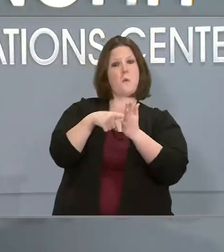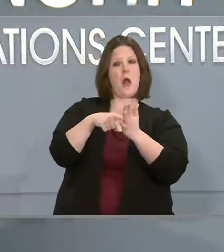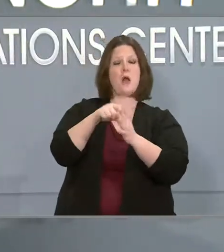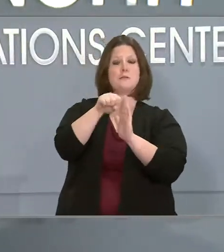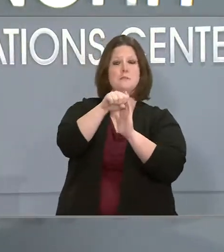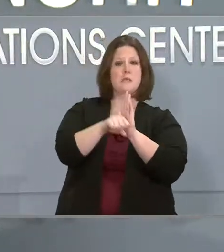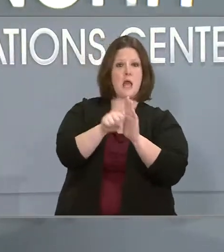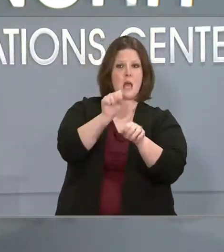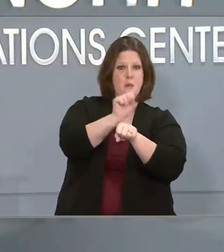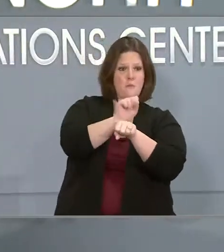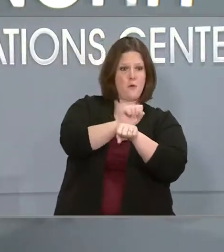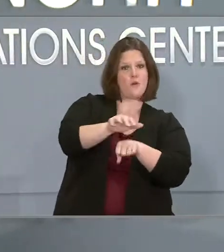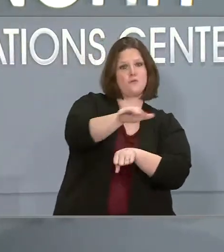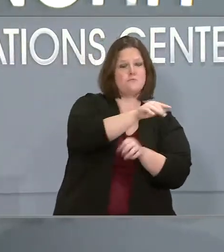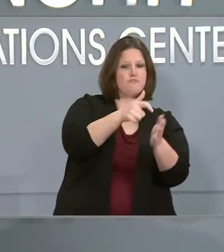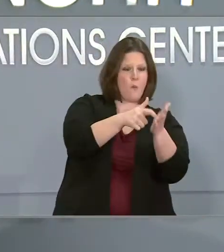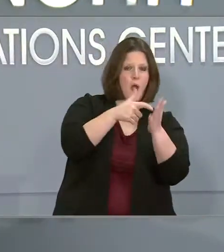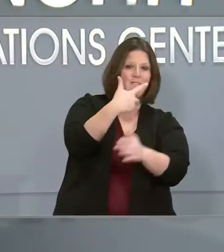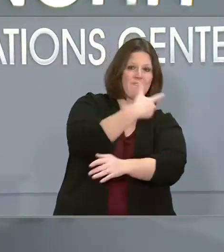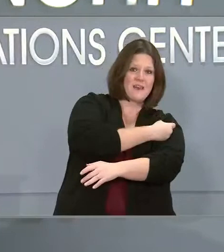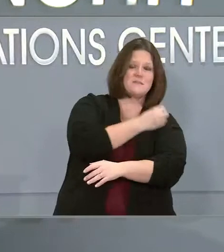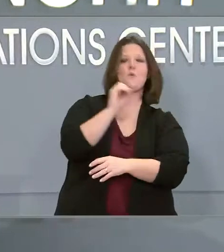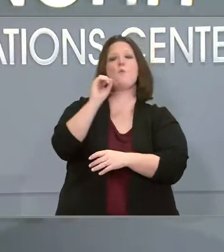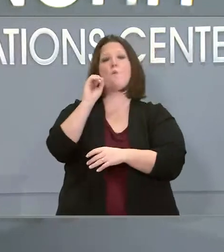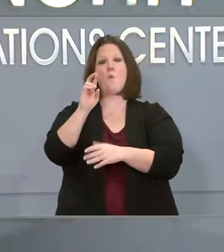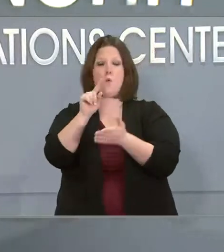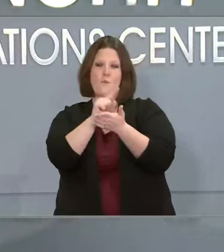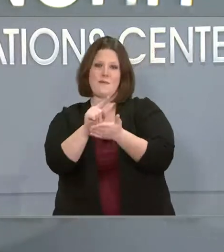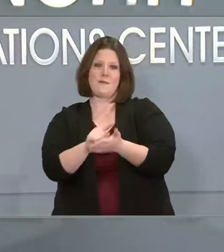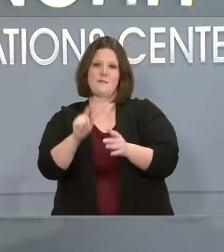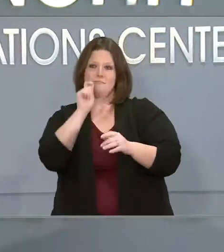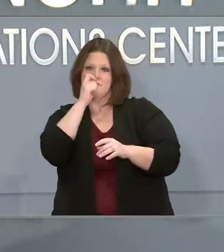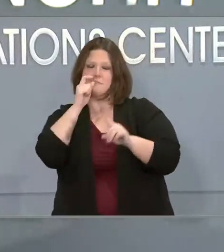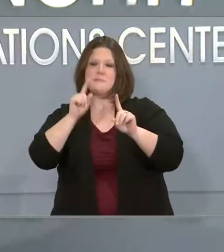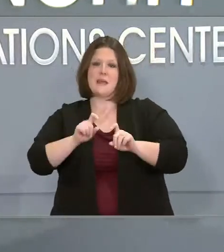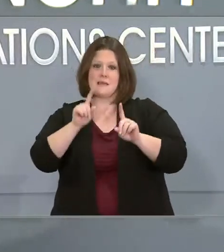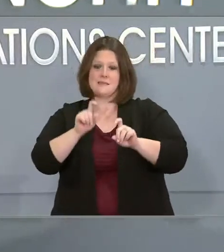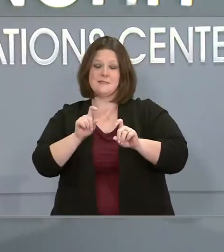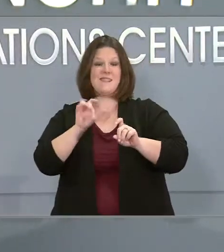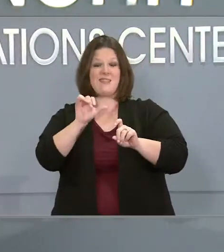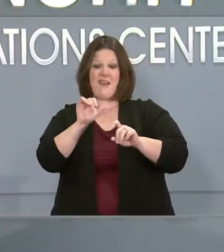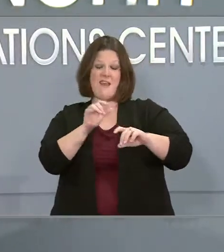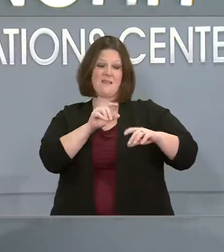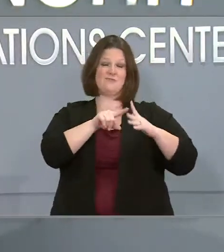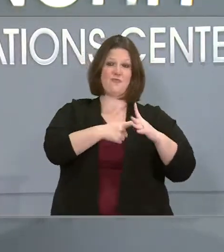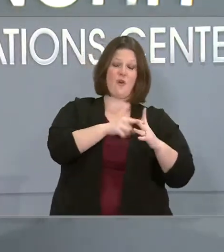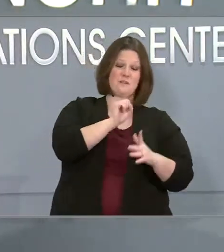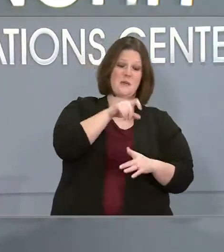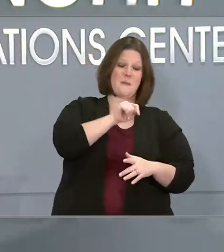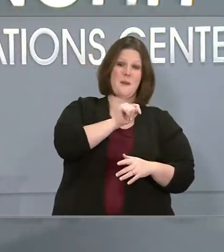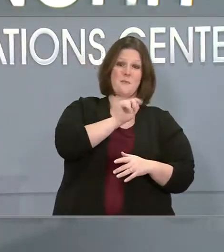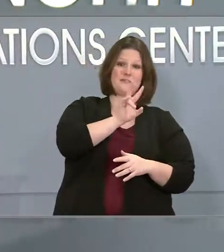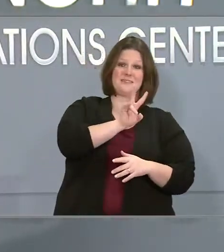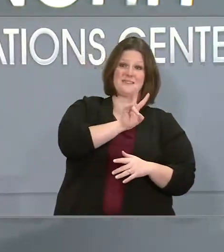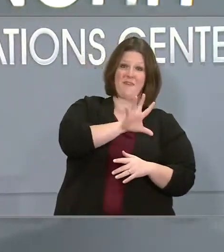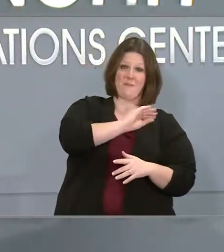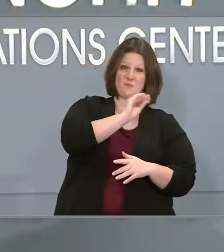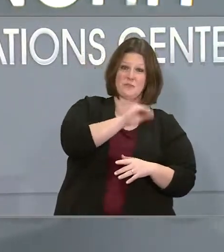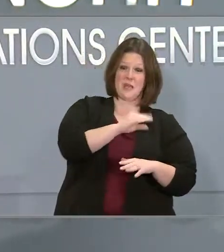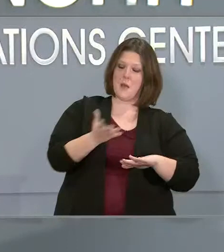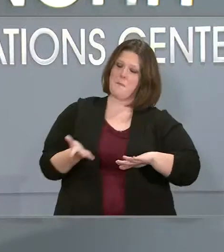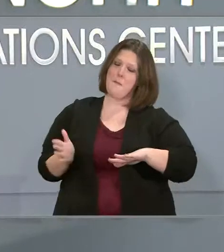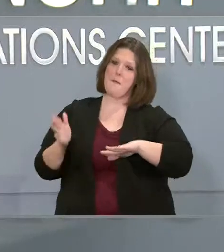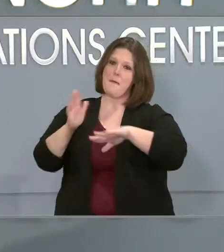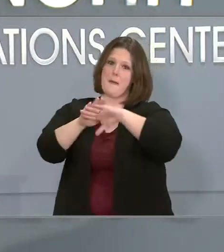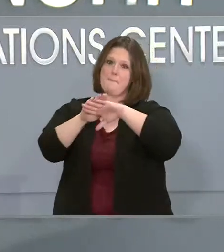weekly, the vaccination rate has increased from 65% in mid-September to